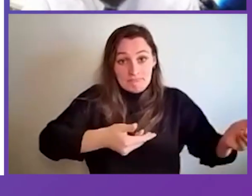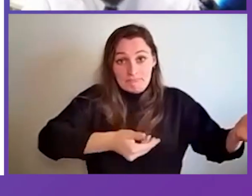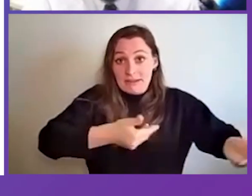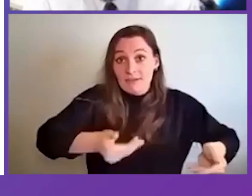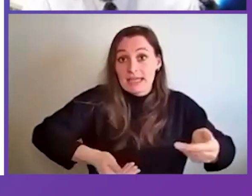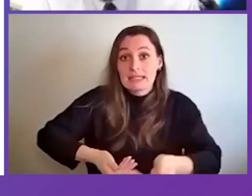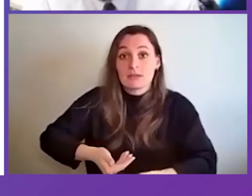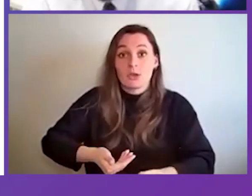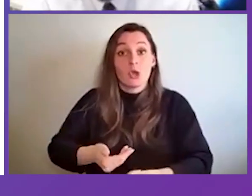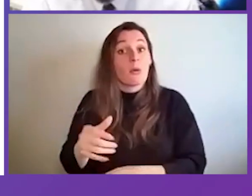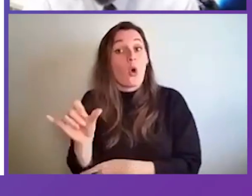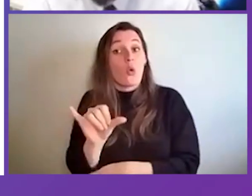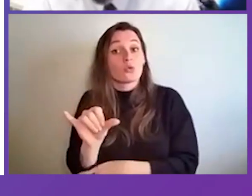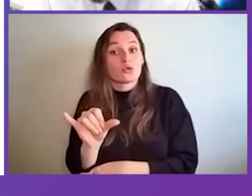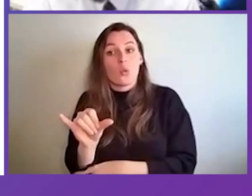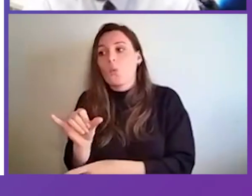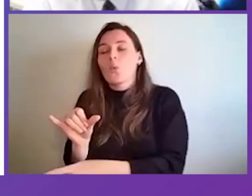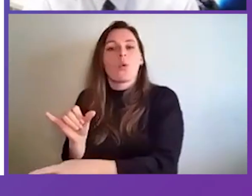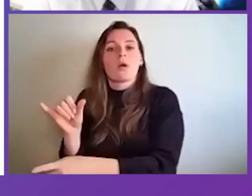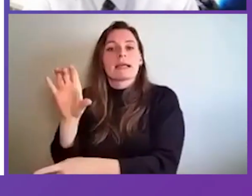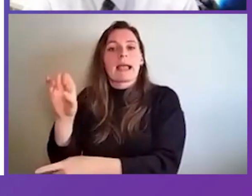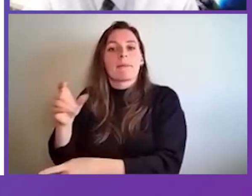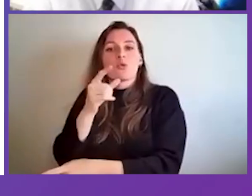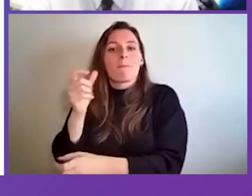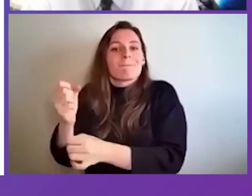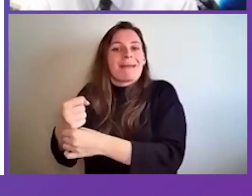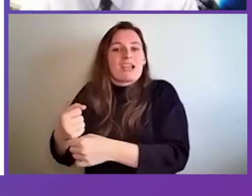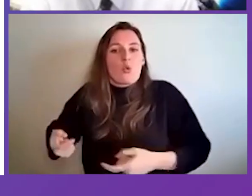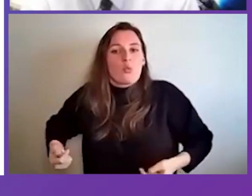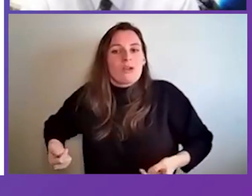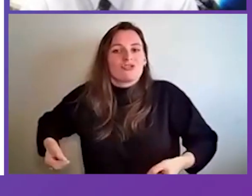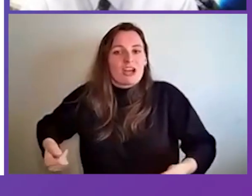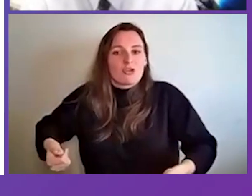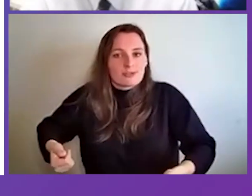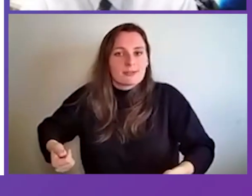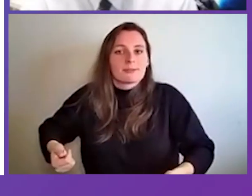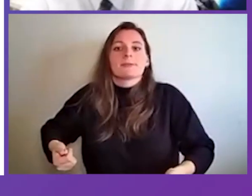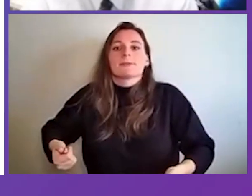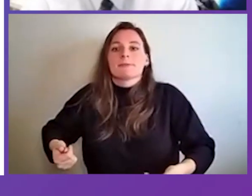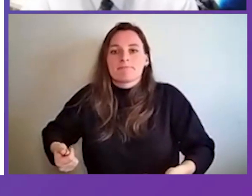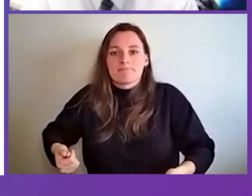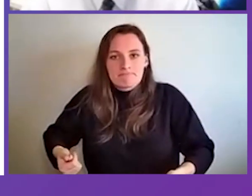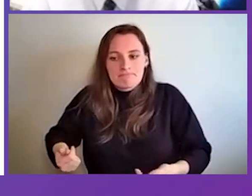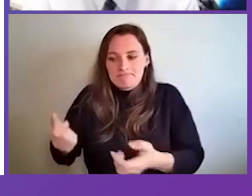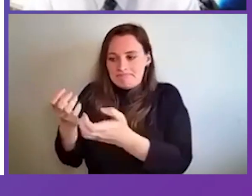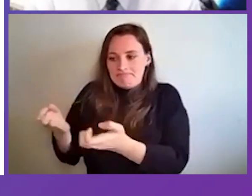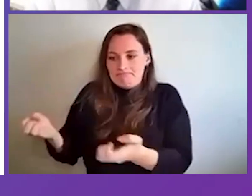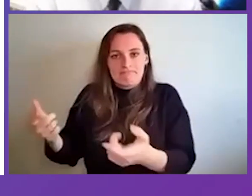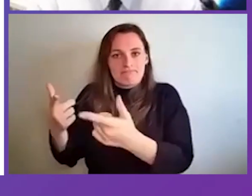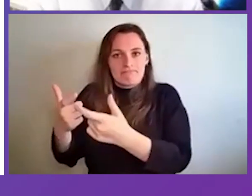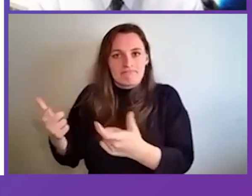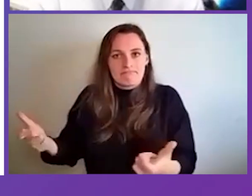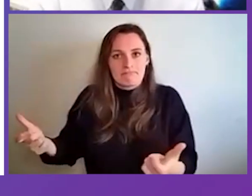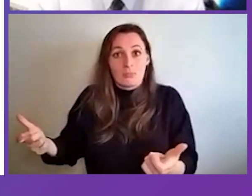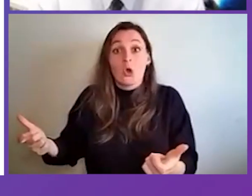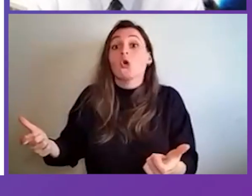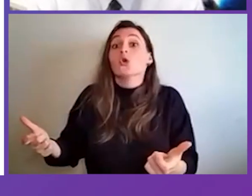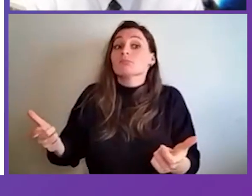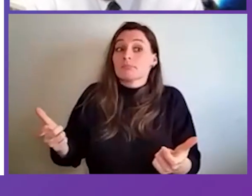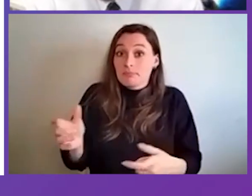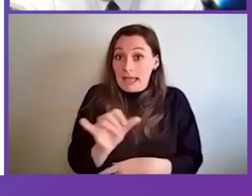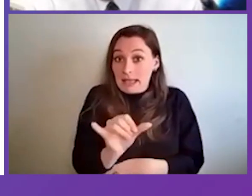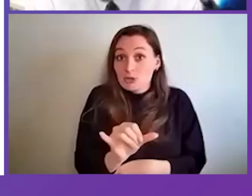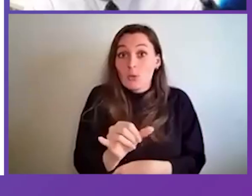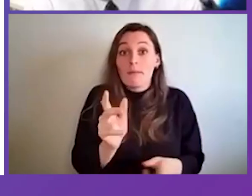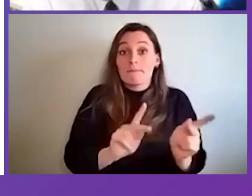vendors for wheelchairs, manufacturers for wheelchairs, anyone from any of these industries, as well as people with lived experience and